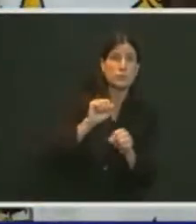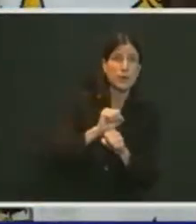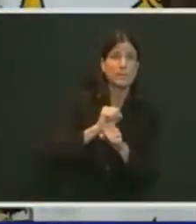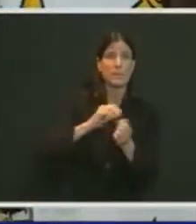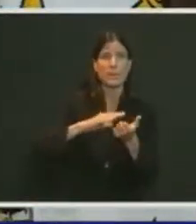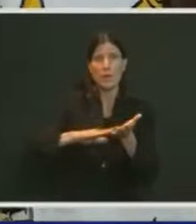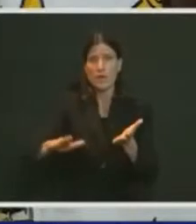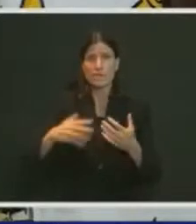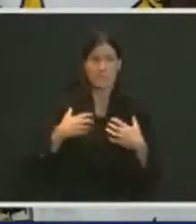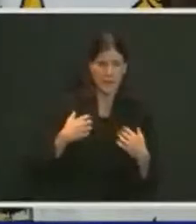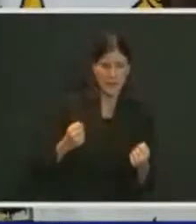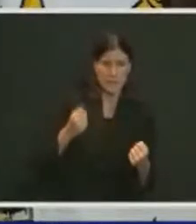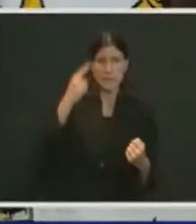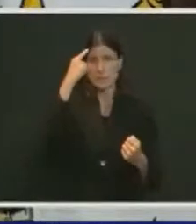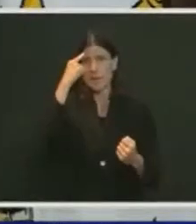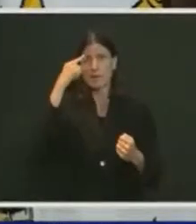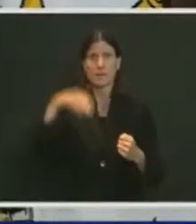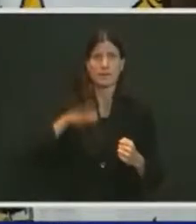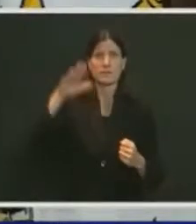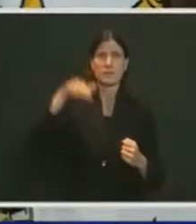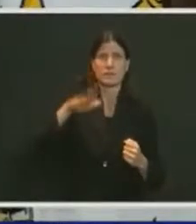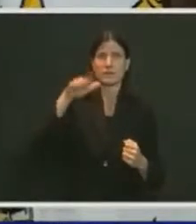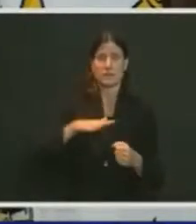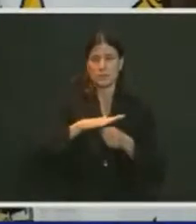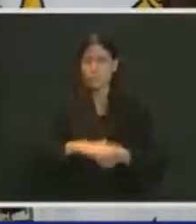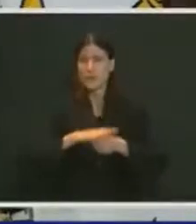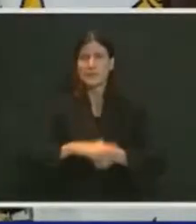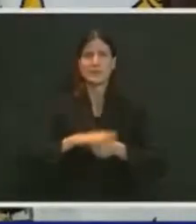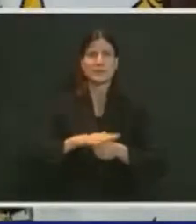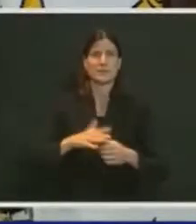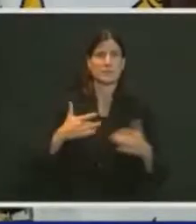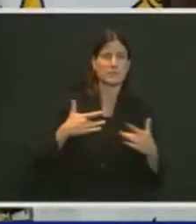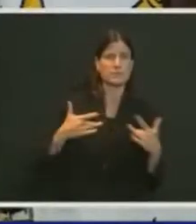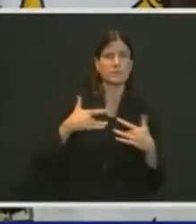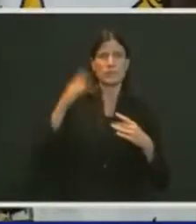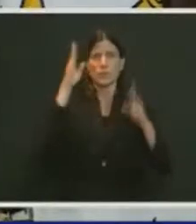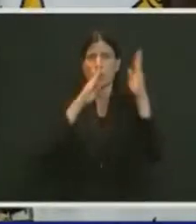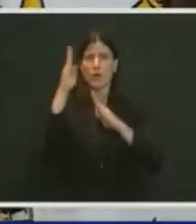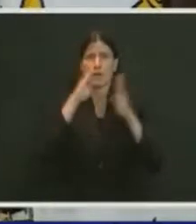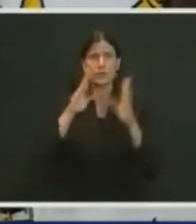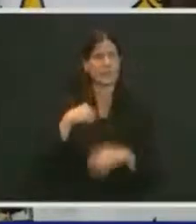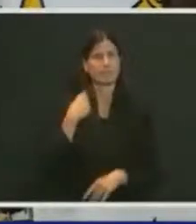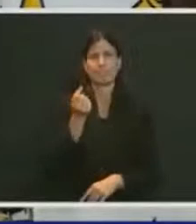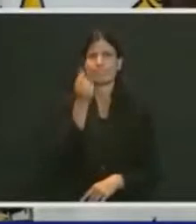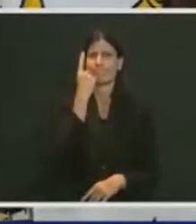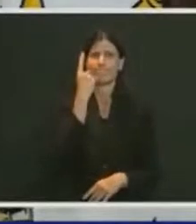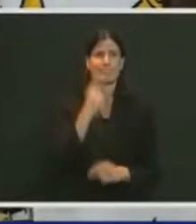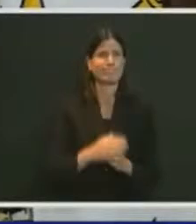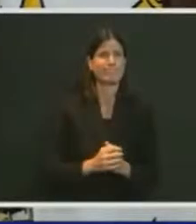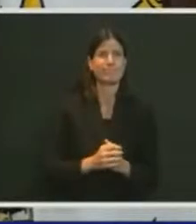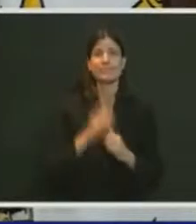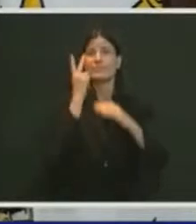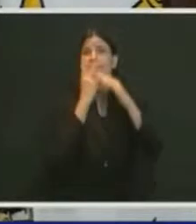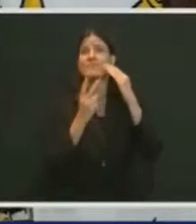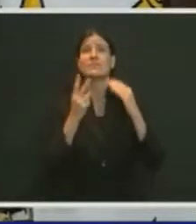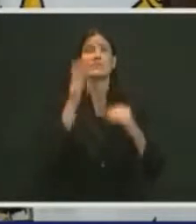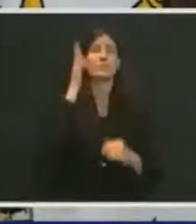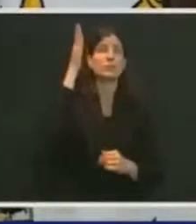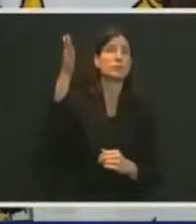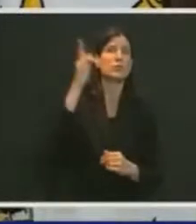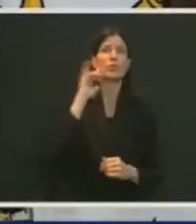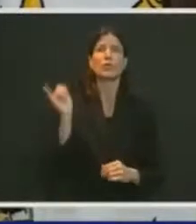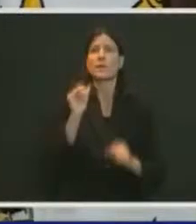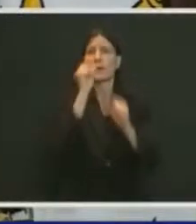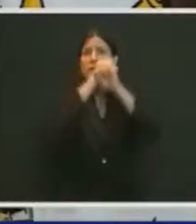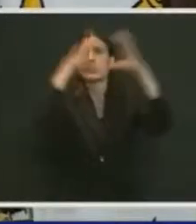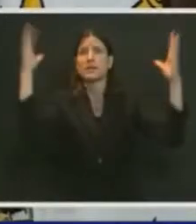health, stress, anxiety. I realize it's a time of unbelievable uncertainty. And so as I've asked